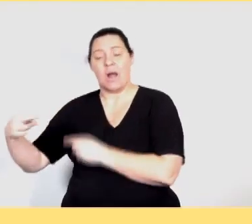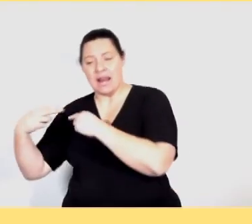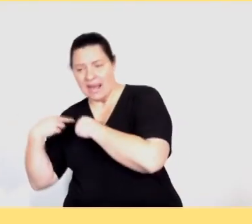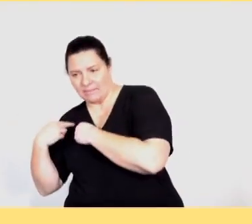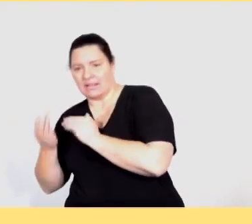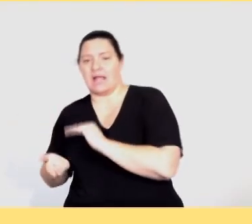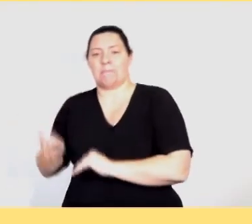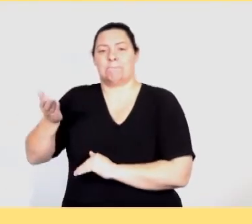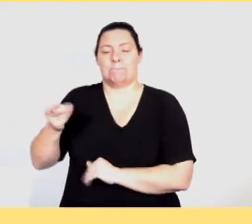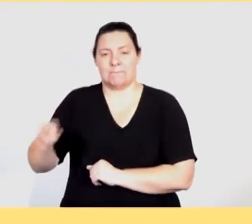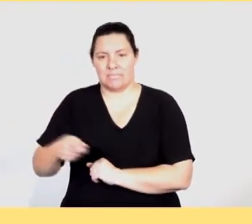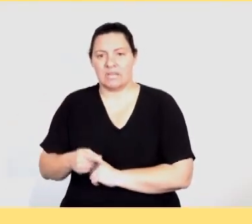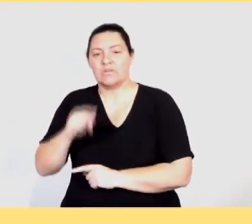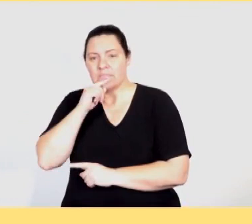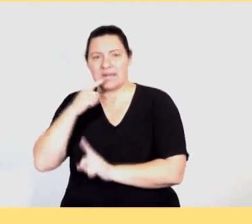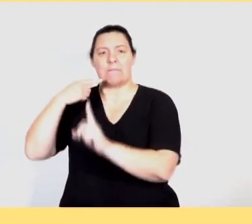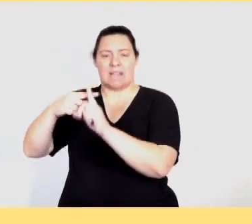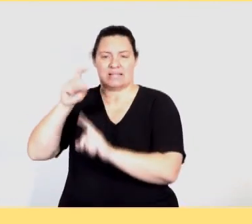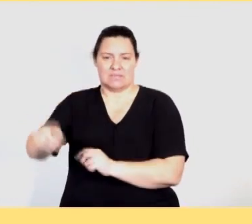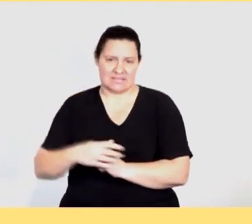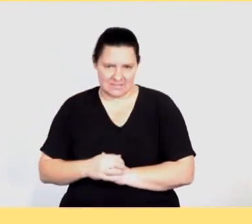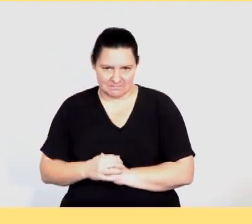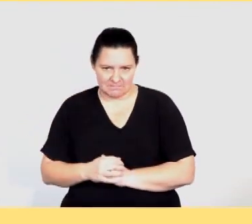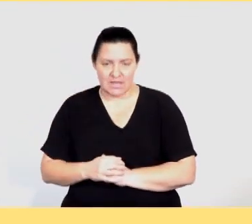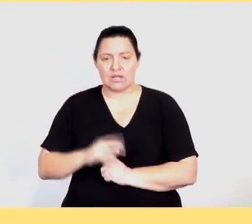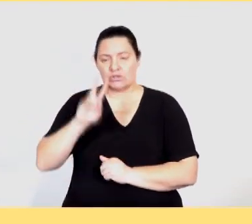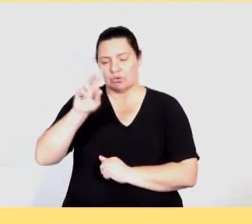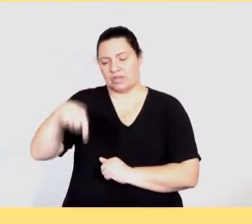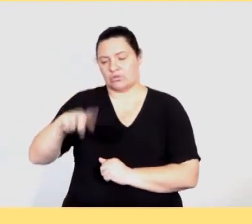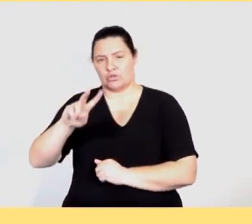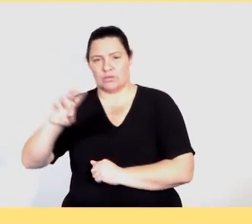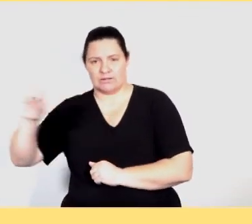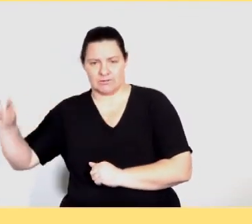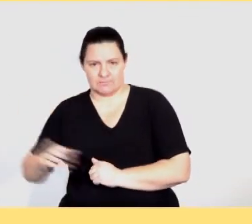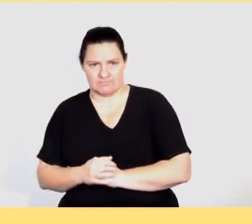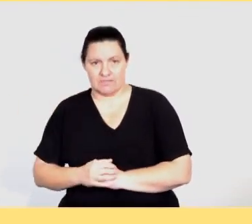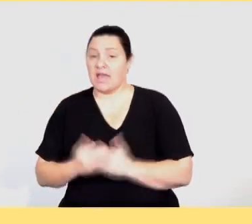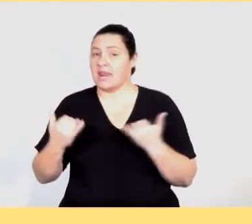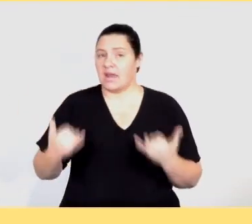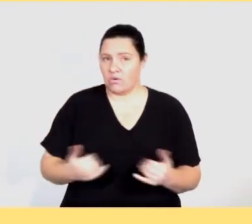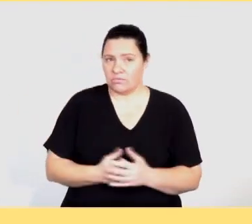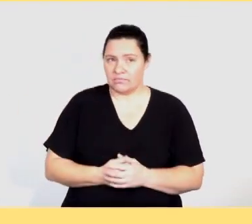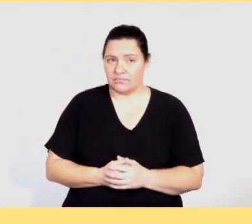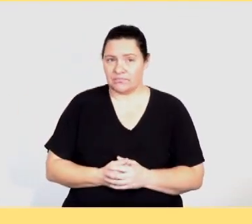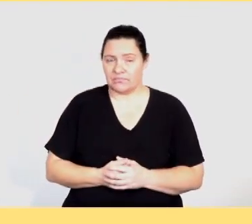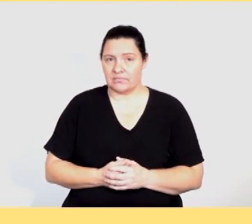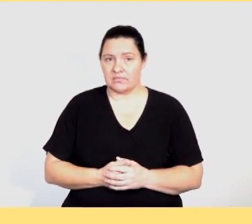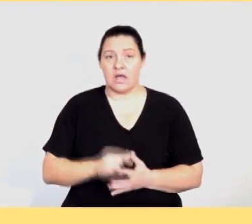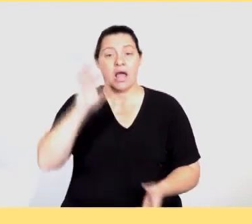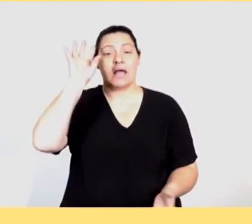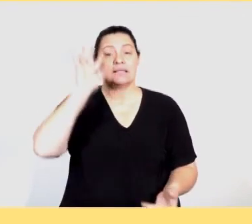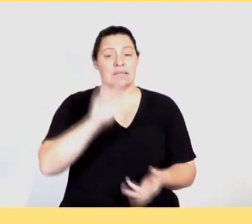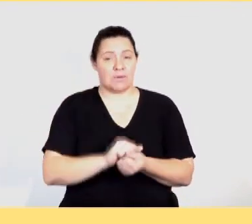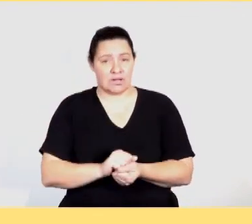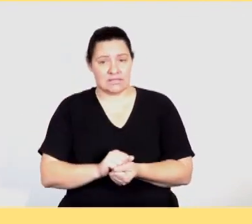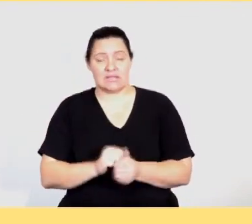your liabilities are increasing. So here it becomes a plus 2,200. There. So,